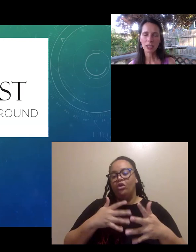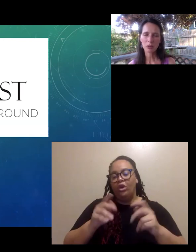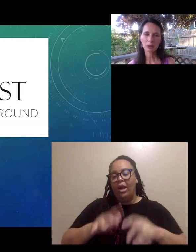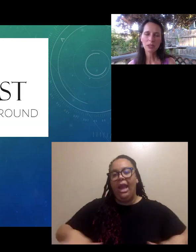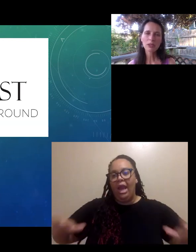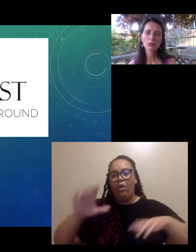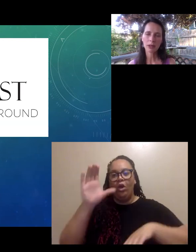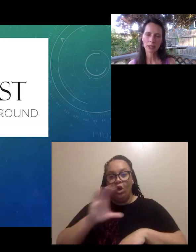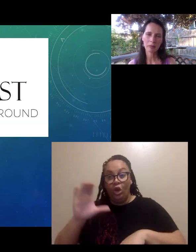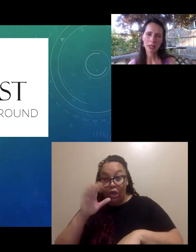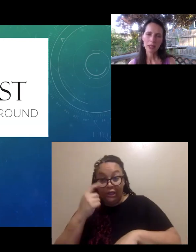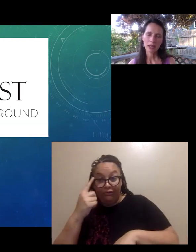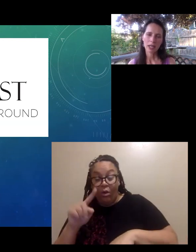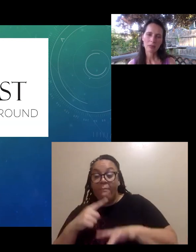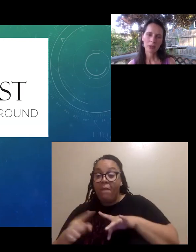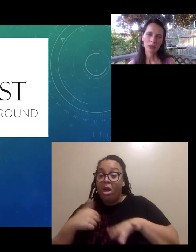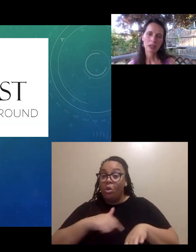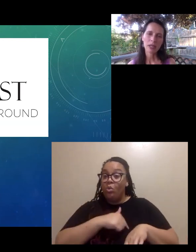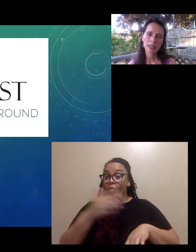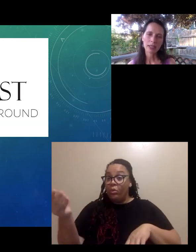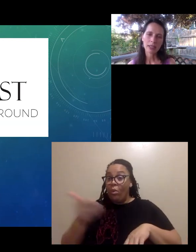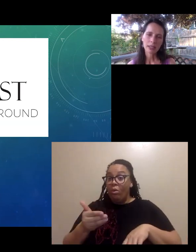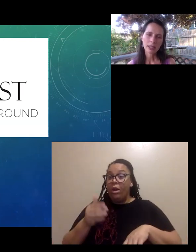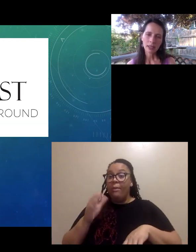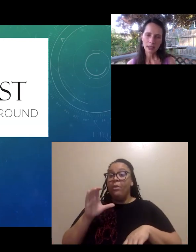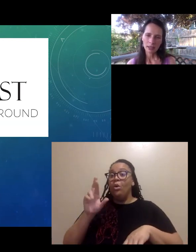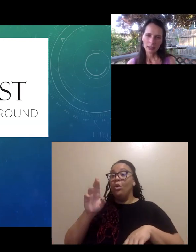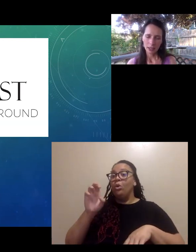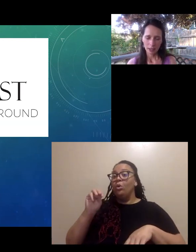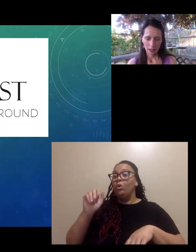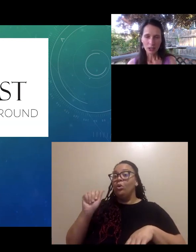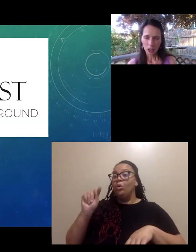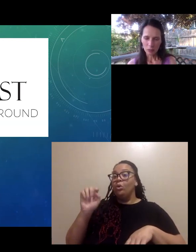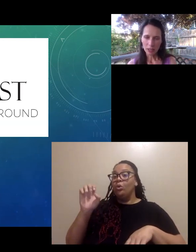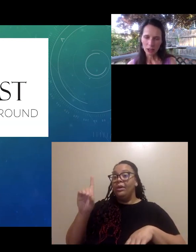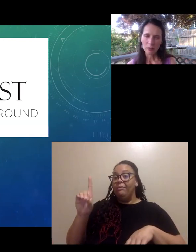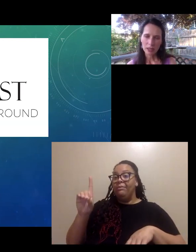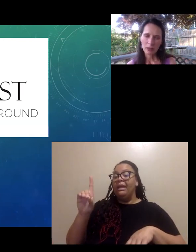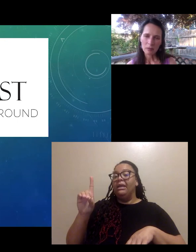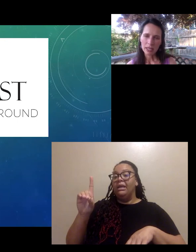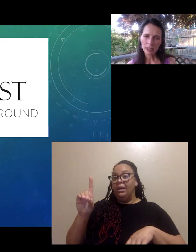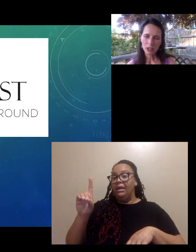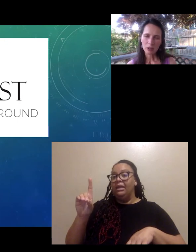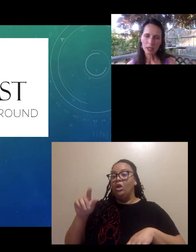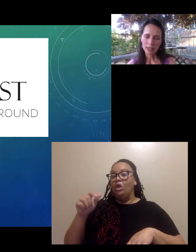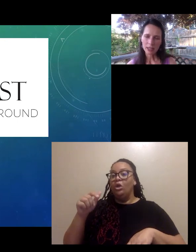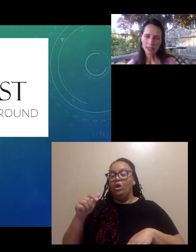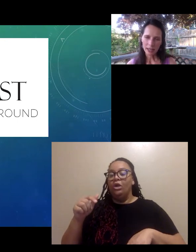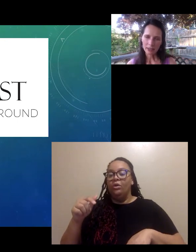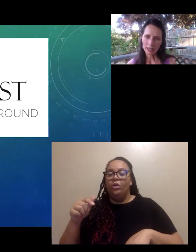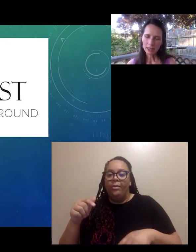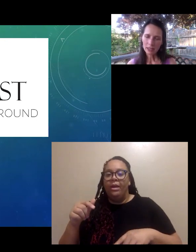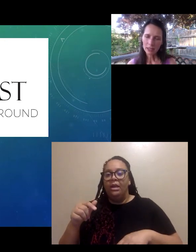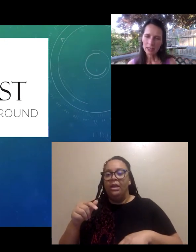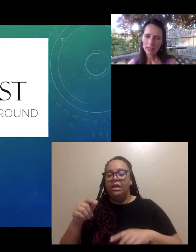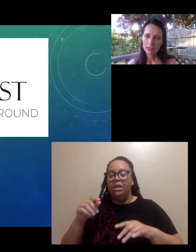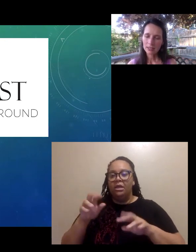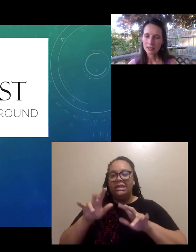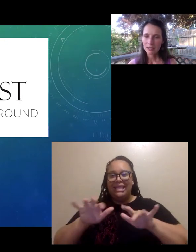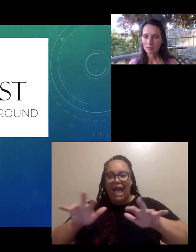it's another place, but we do welcome, um, cremated interment, cremated remains, interment, and scattering.